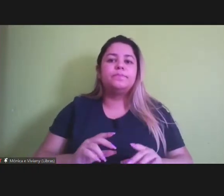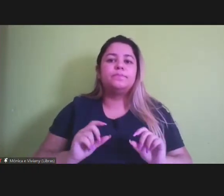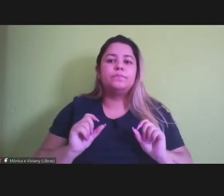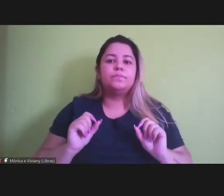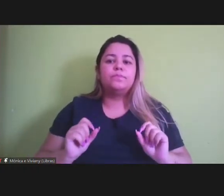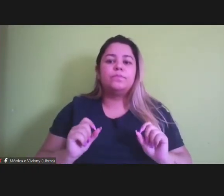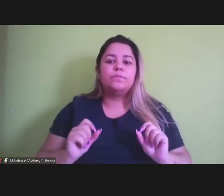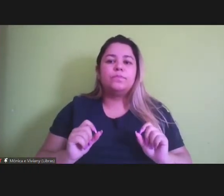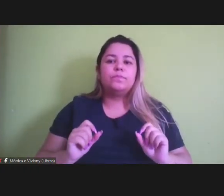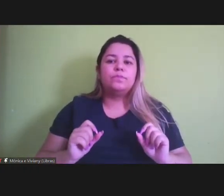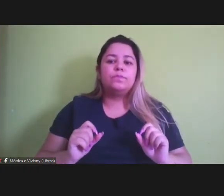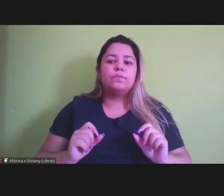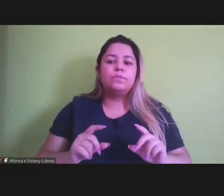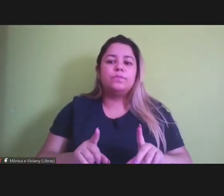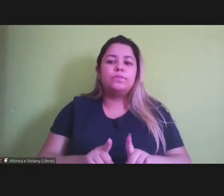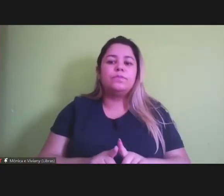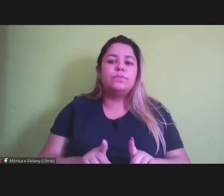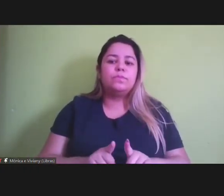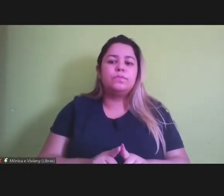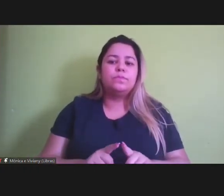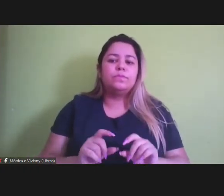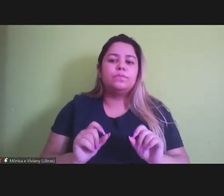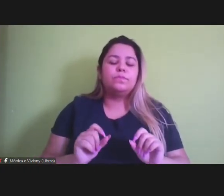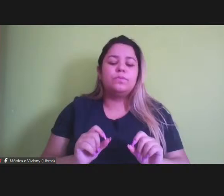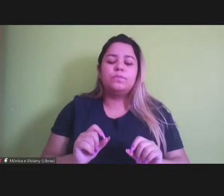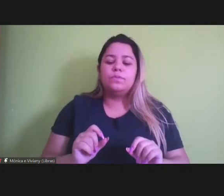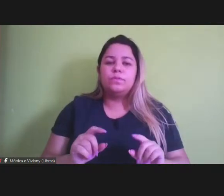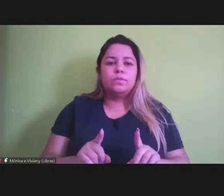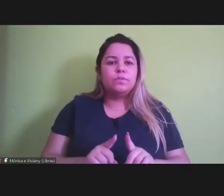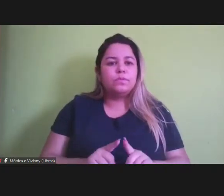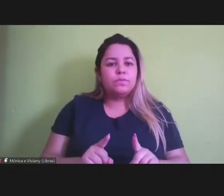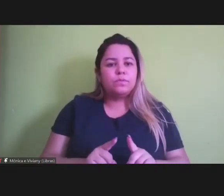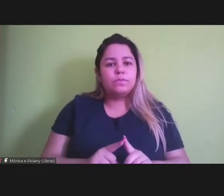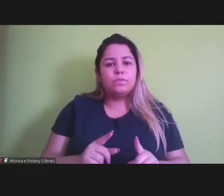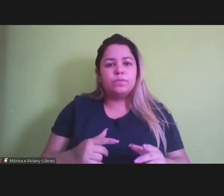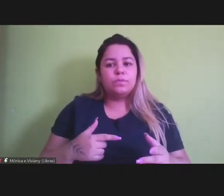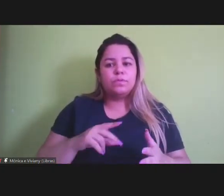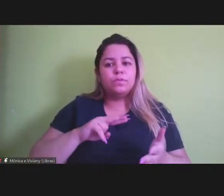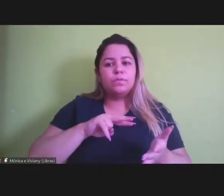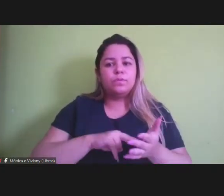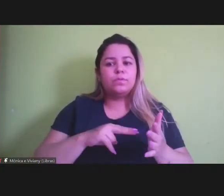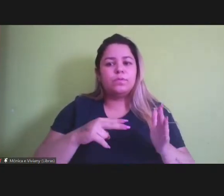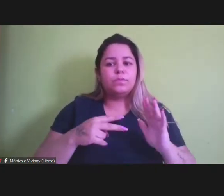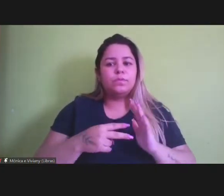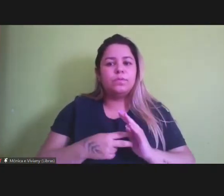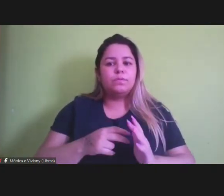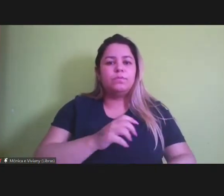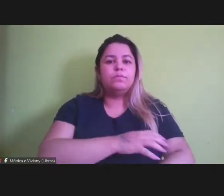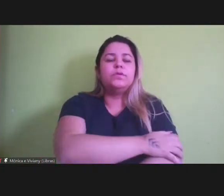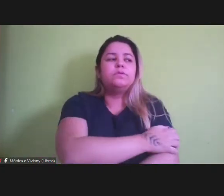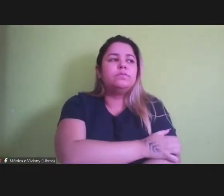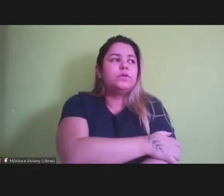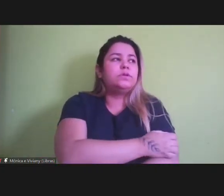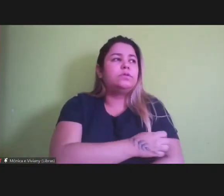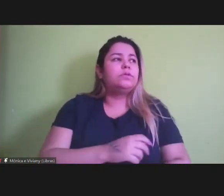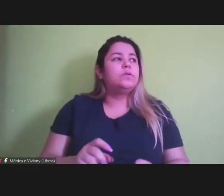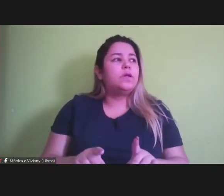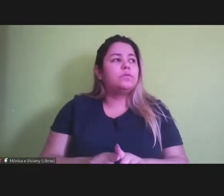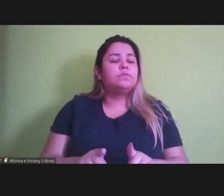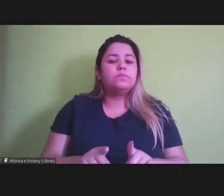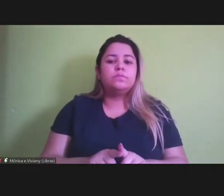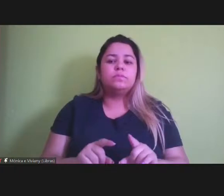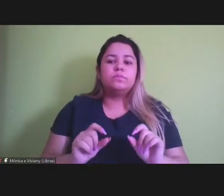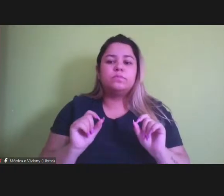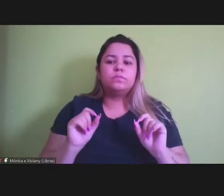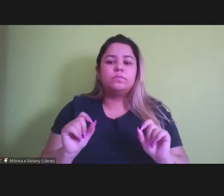professional relationships. And the sixth one, emotional attention given by the addition needs to go beyond the